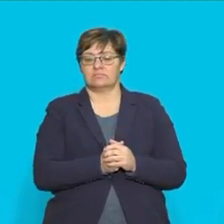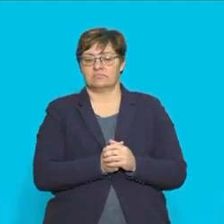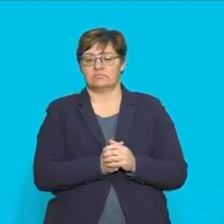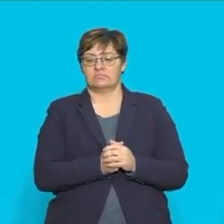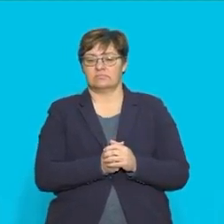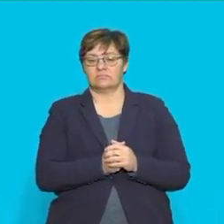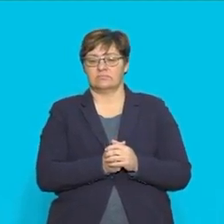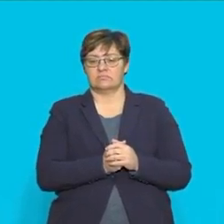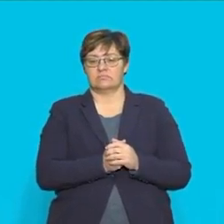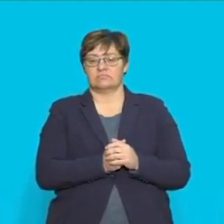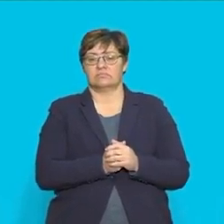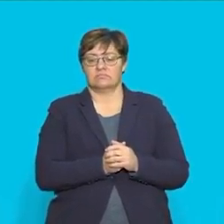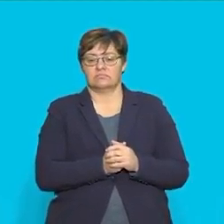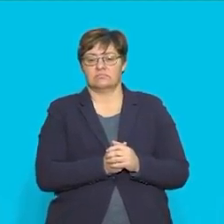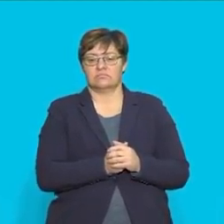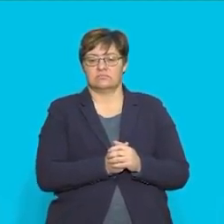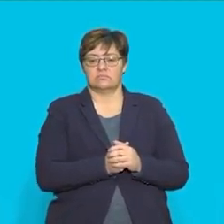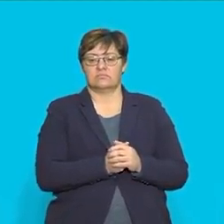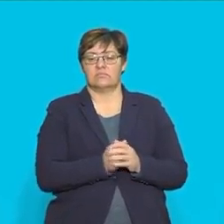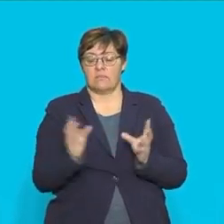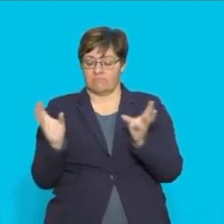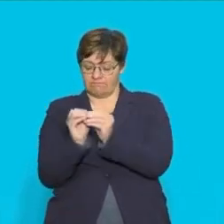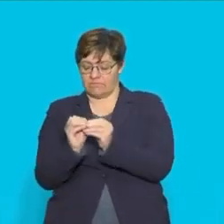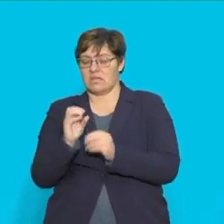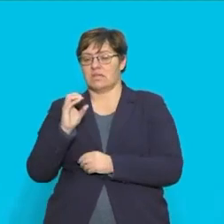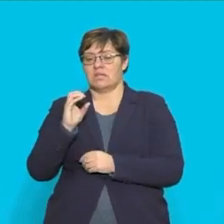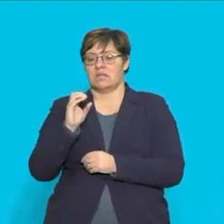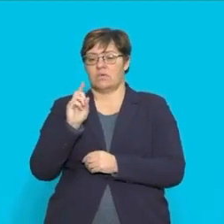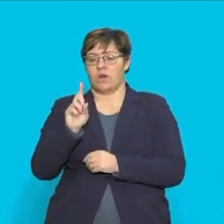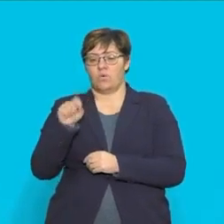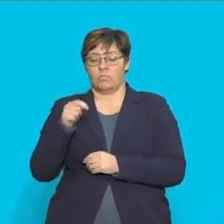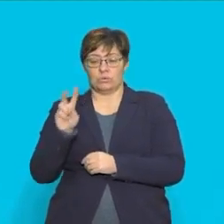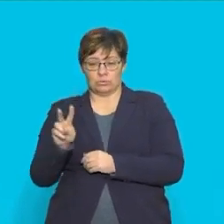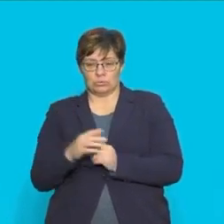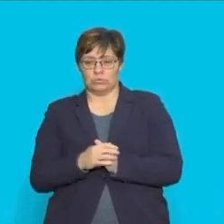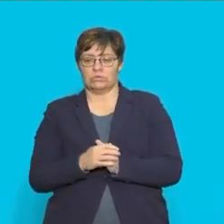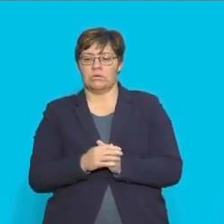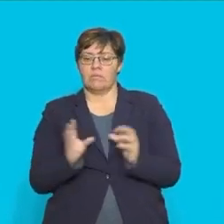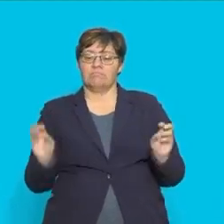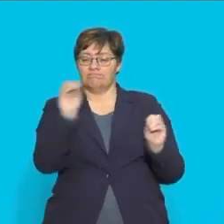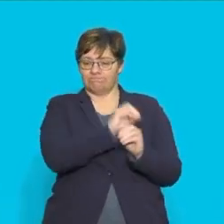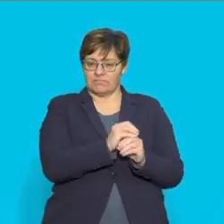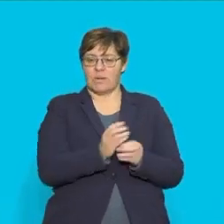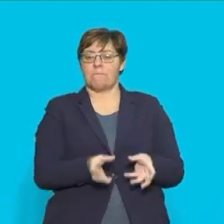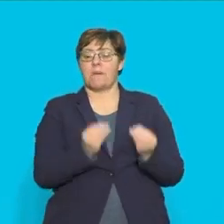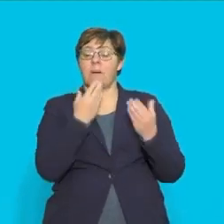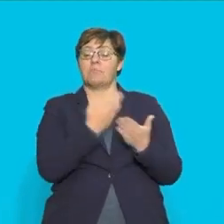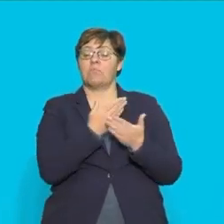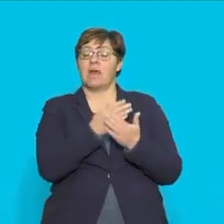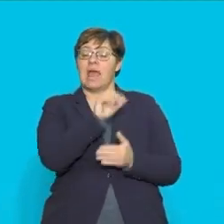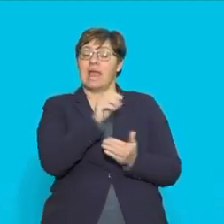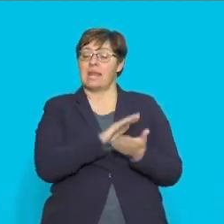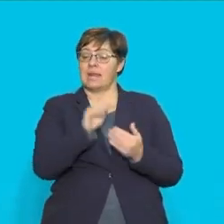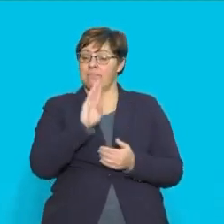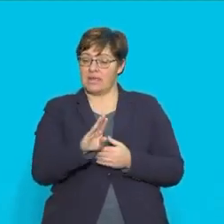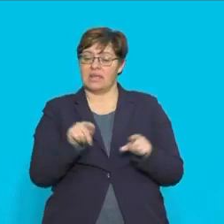I've added this 2, I get 0.12, 0.2, and if we solve further, we get that